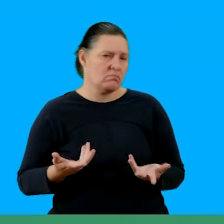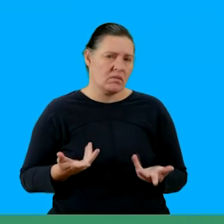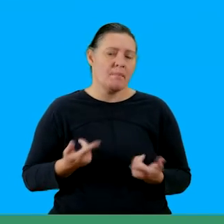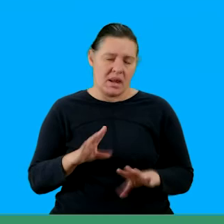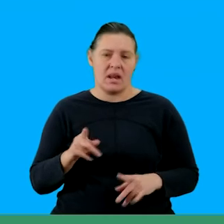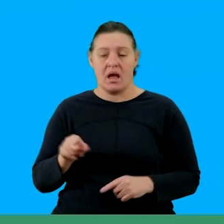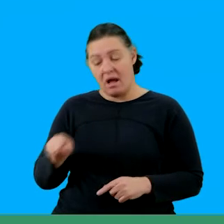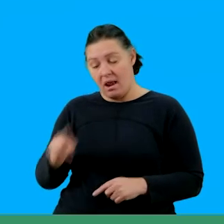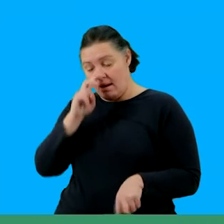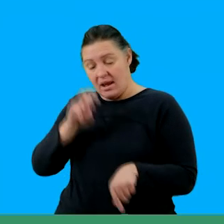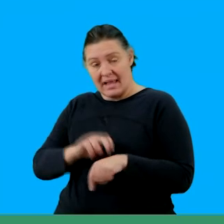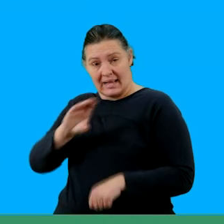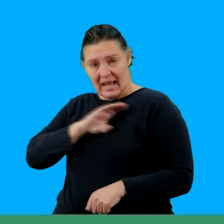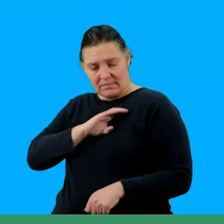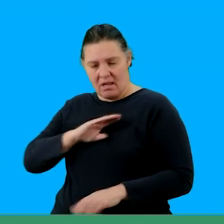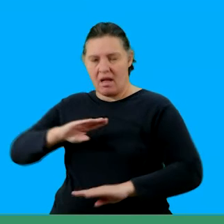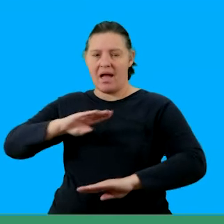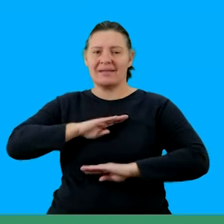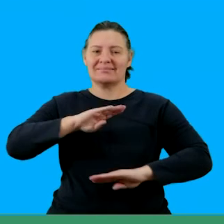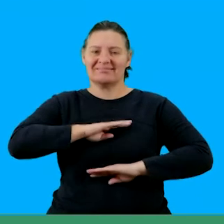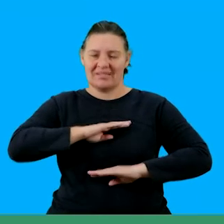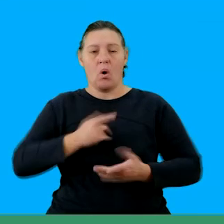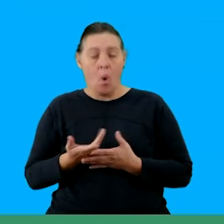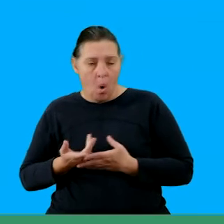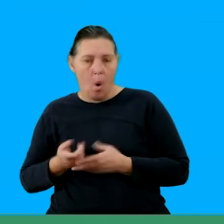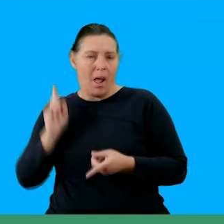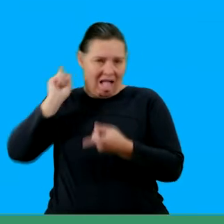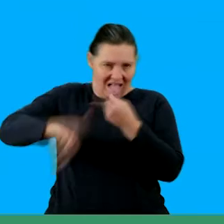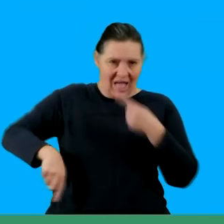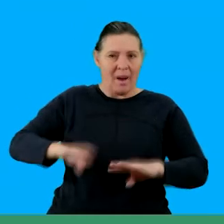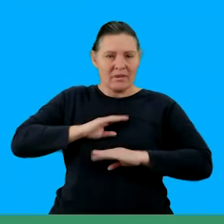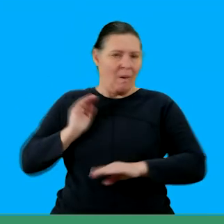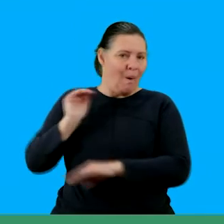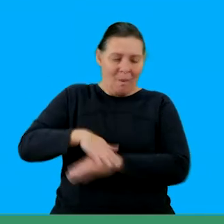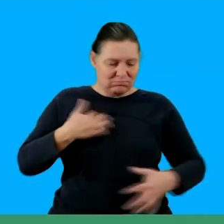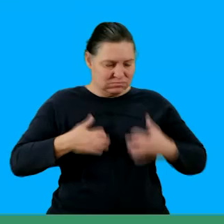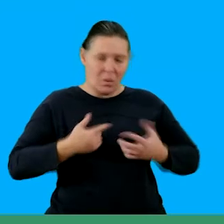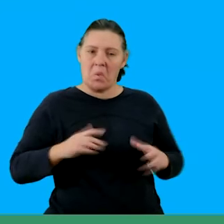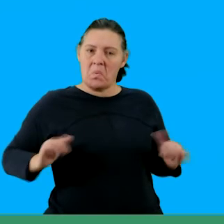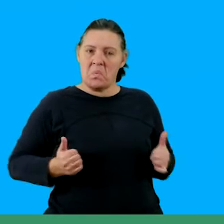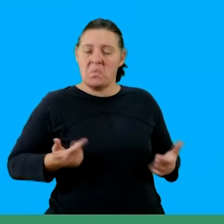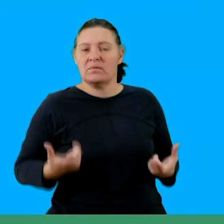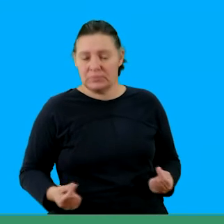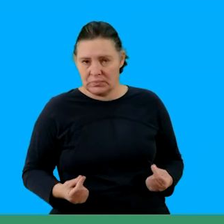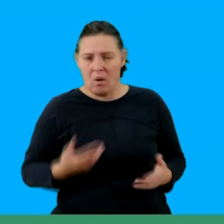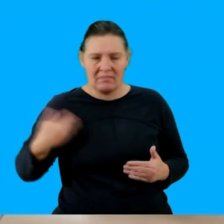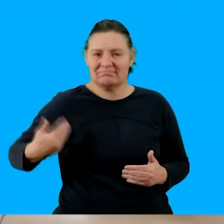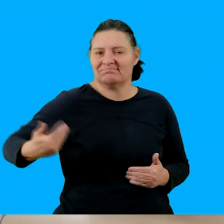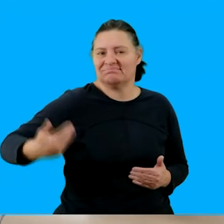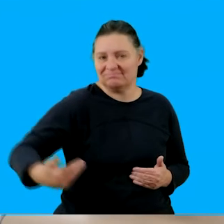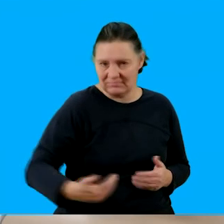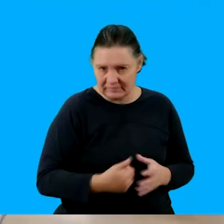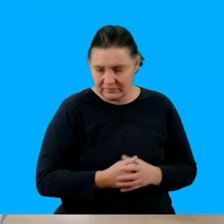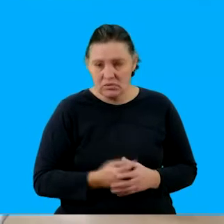that satisfies needs and exceeds customer expectations on a continuous basis. So a